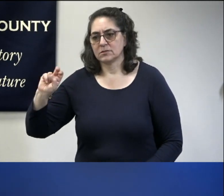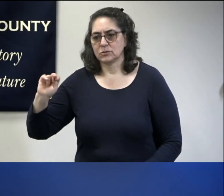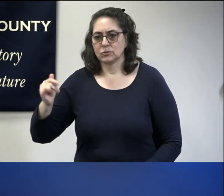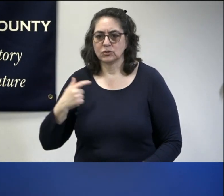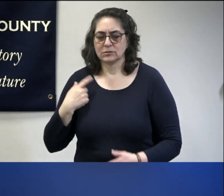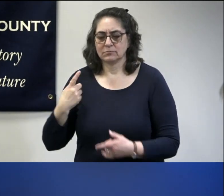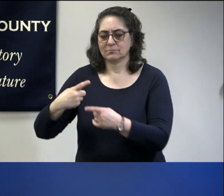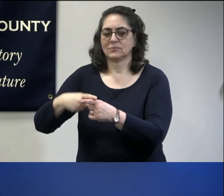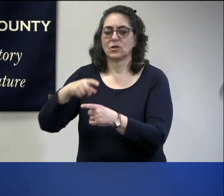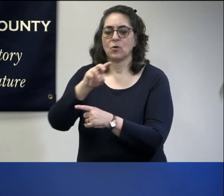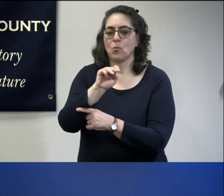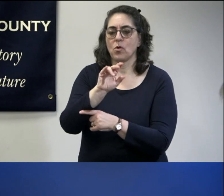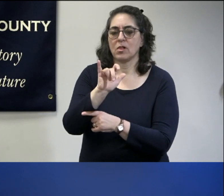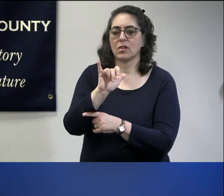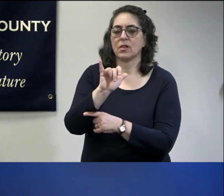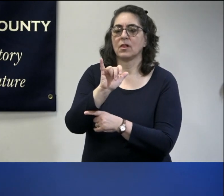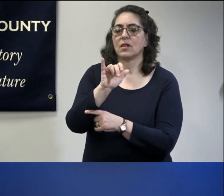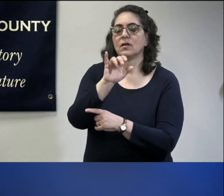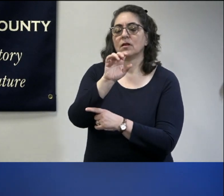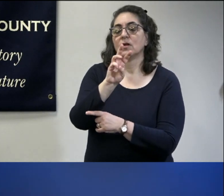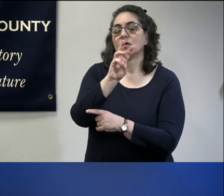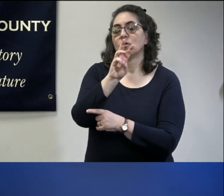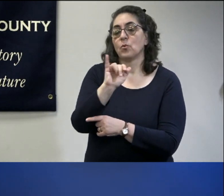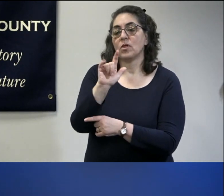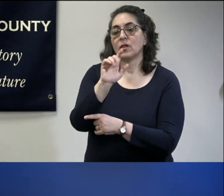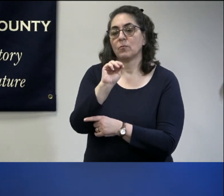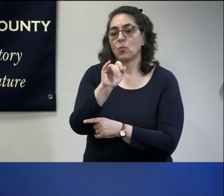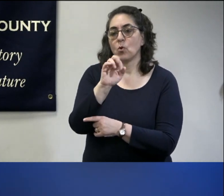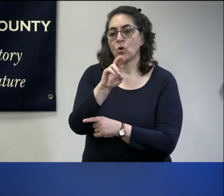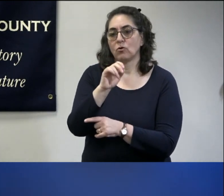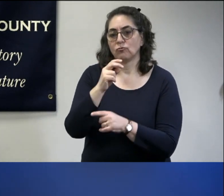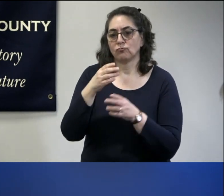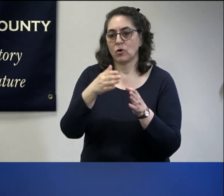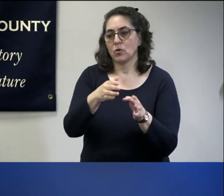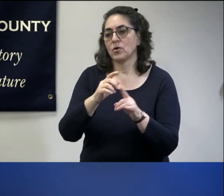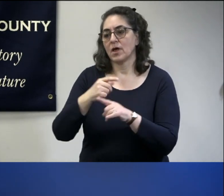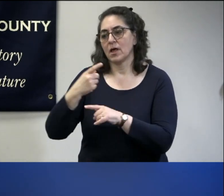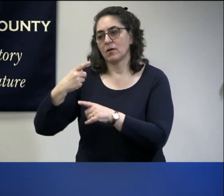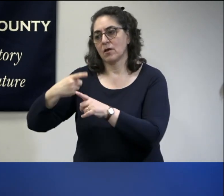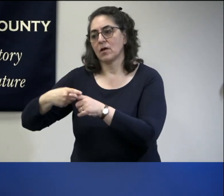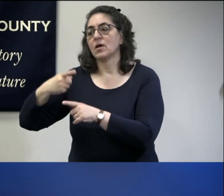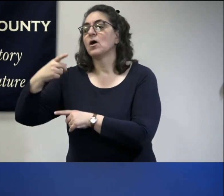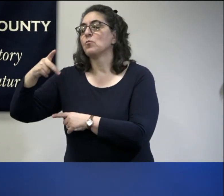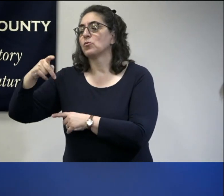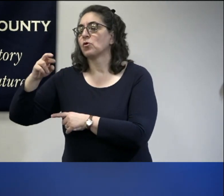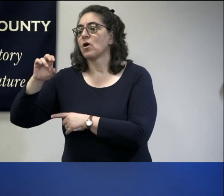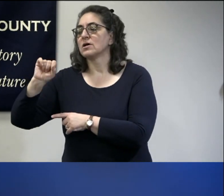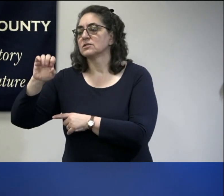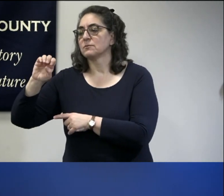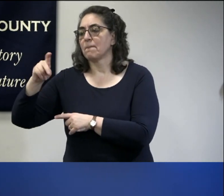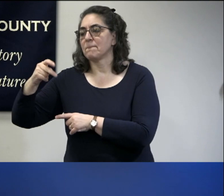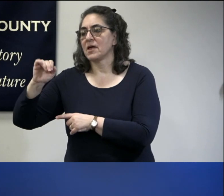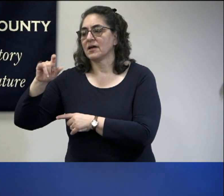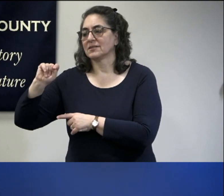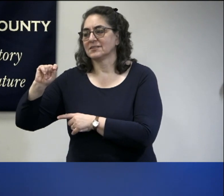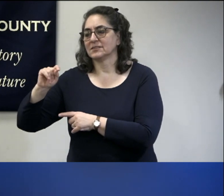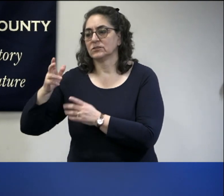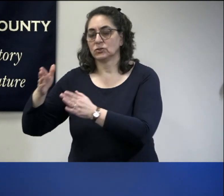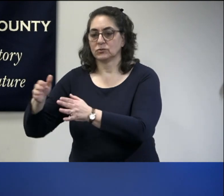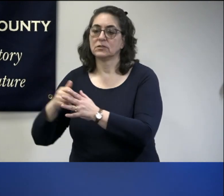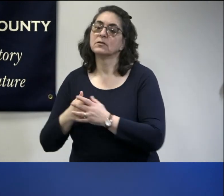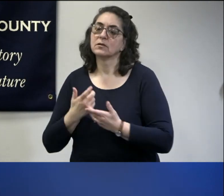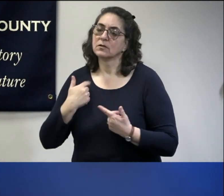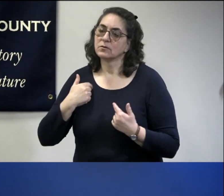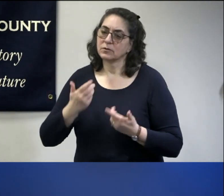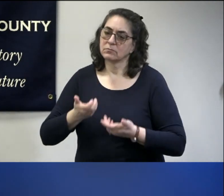nearest intersection at Wilmore Road and Prospect Street. Project scope, The County of Passaic proposes improvements at Peckman